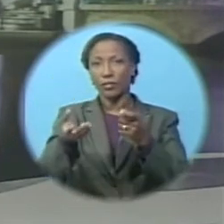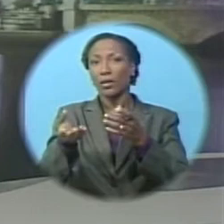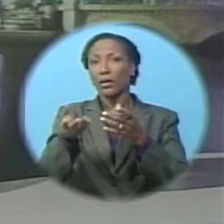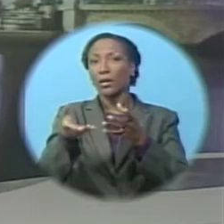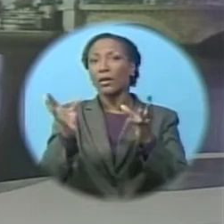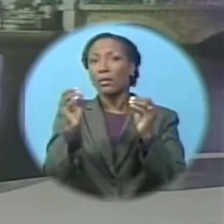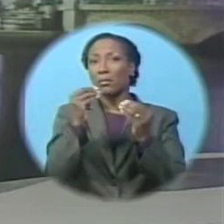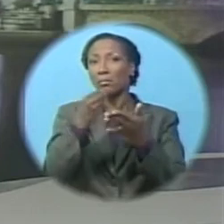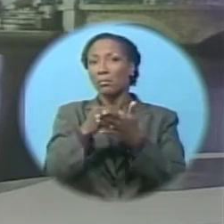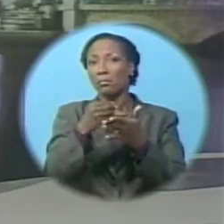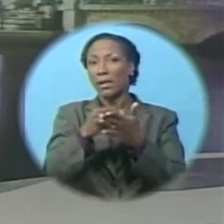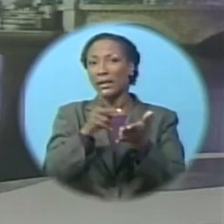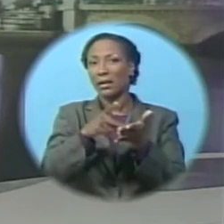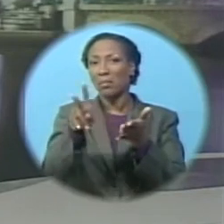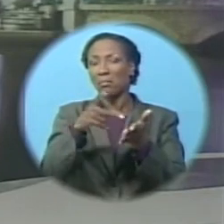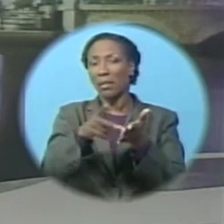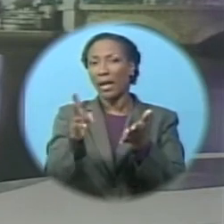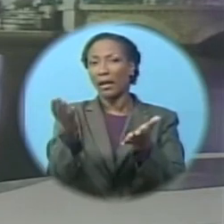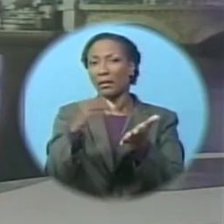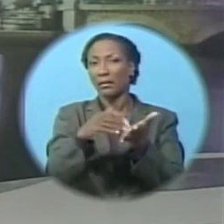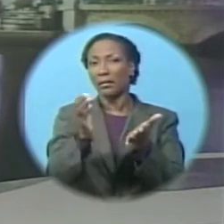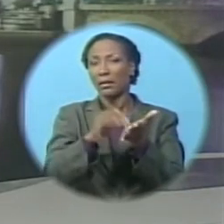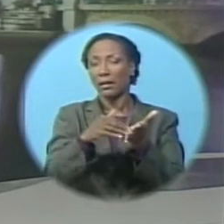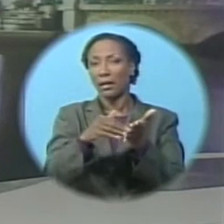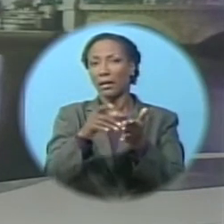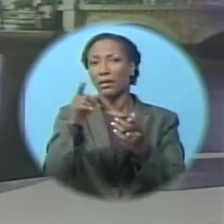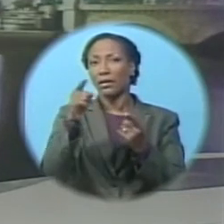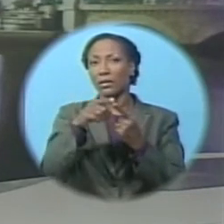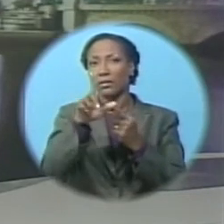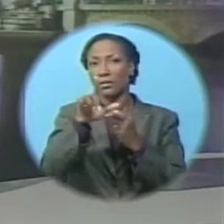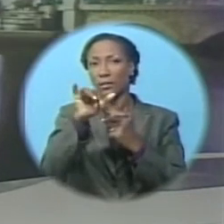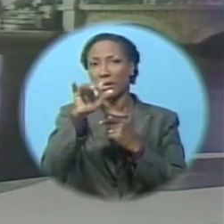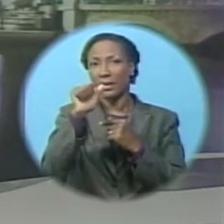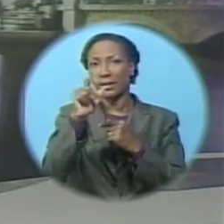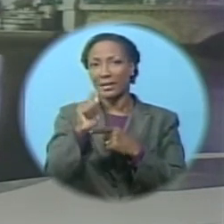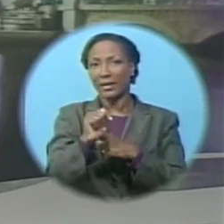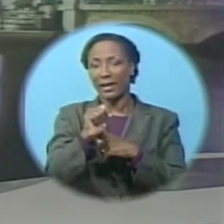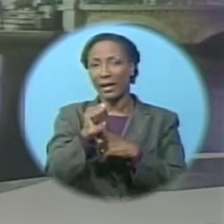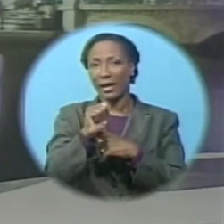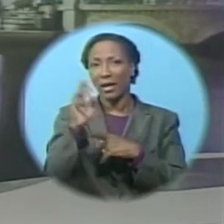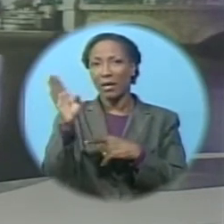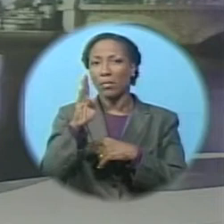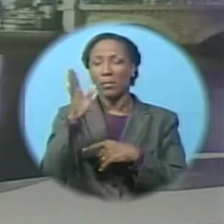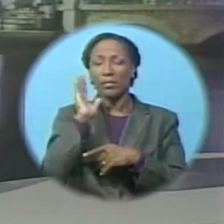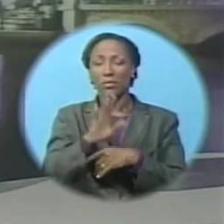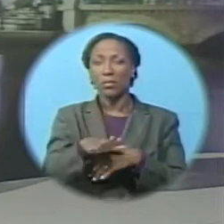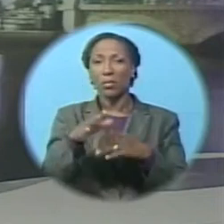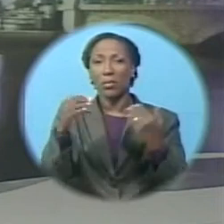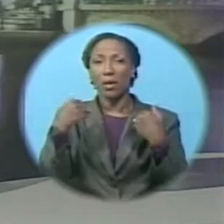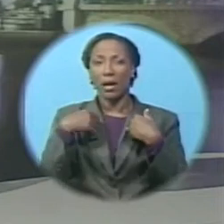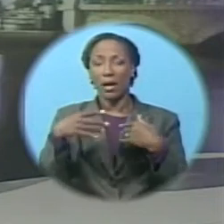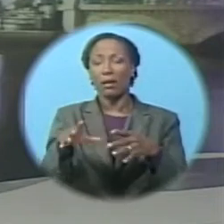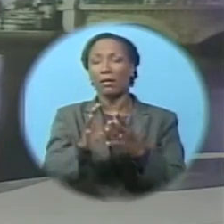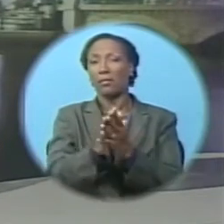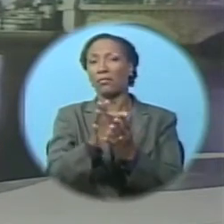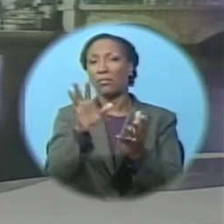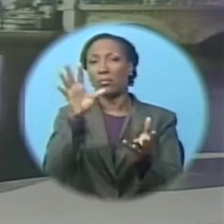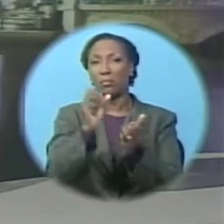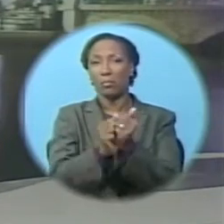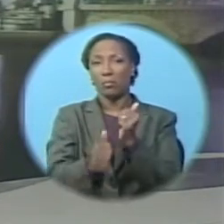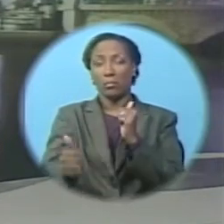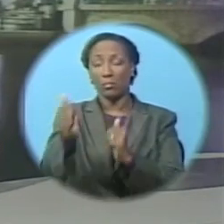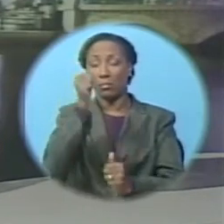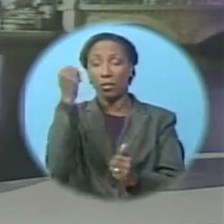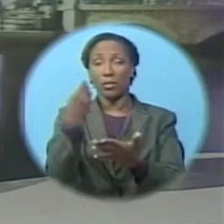regional airline Liat, Barbados would have become the majority shareholder. And according to Minister of Finance and Economic Affairs Chris